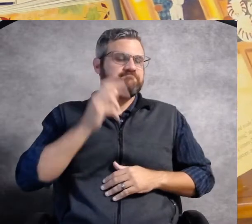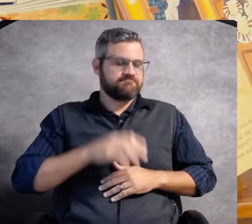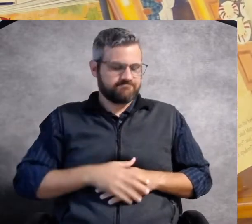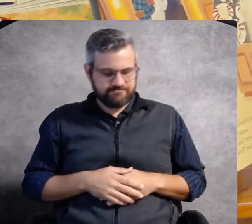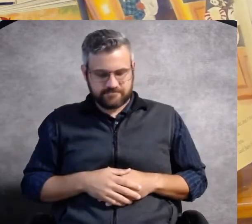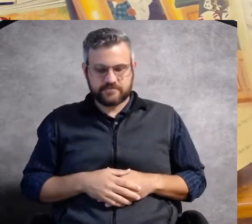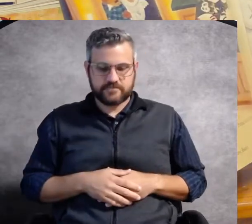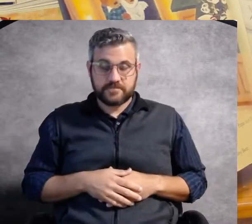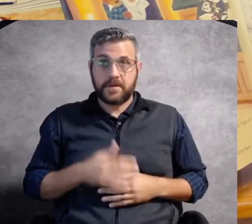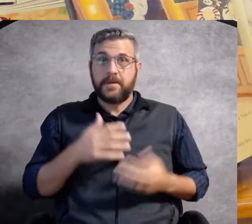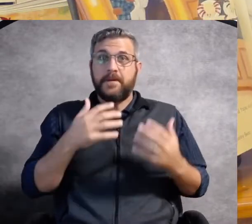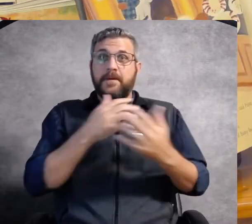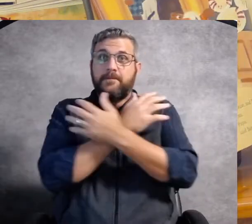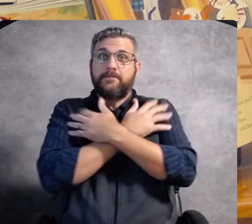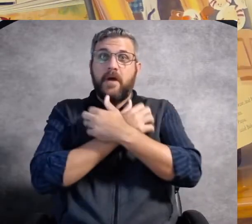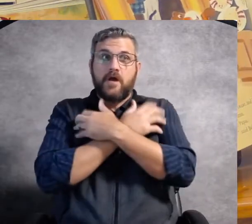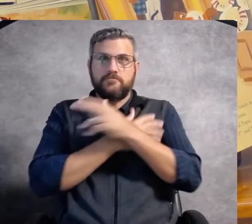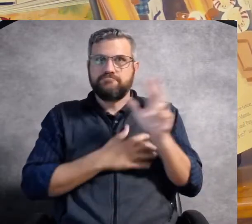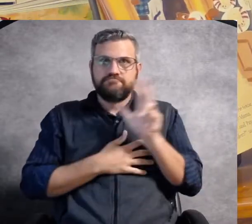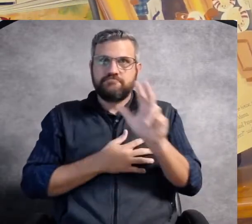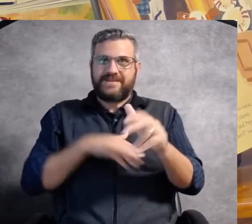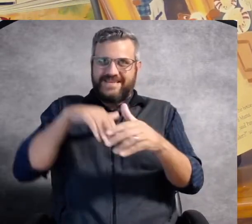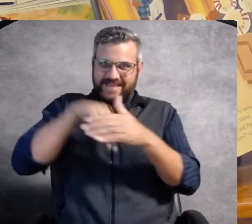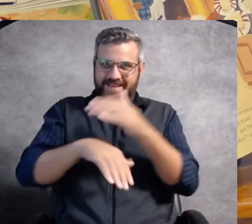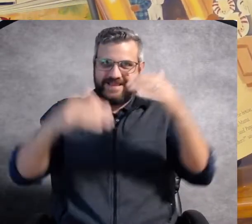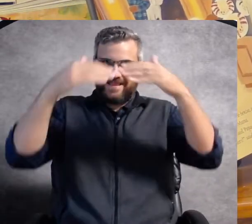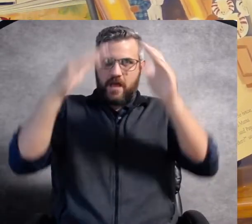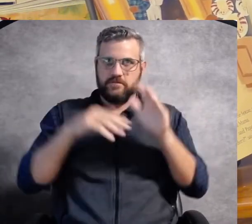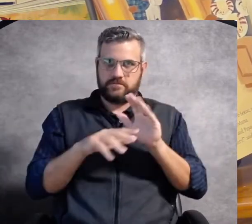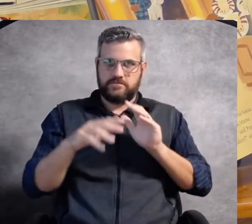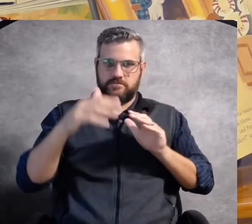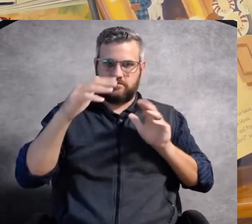Well, let's see. So the bears hurried inside.